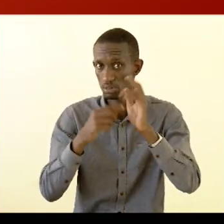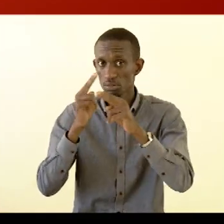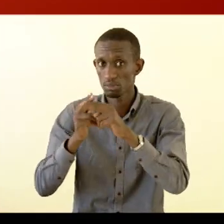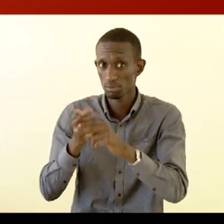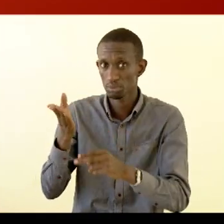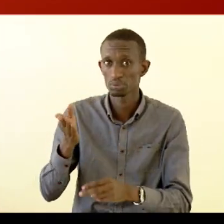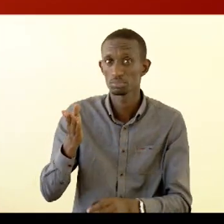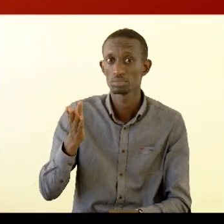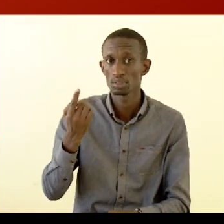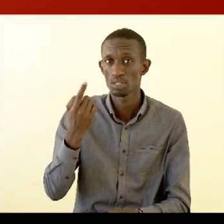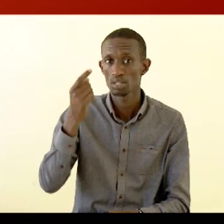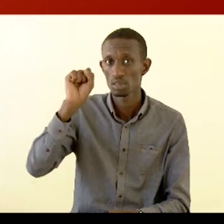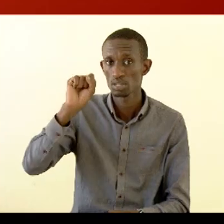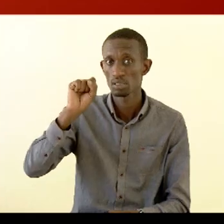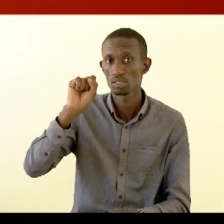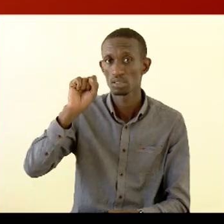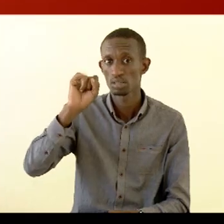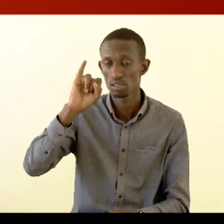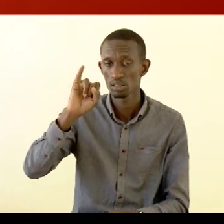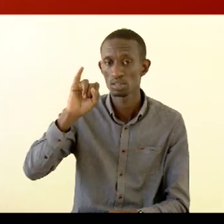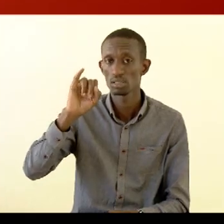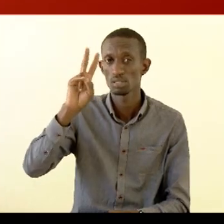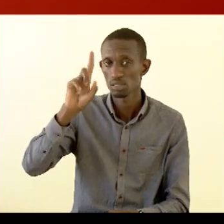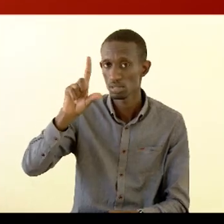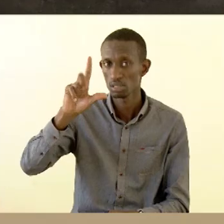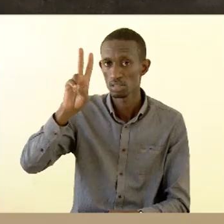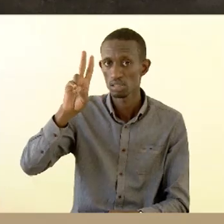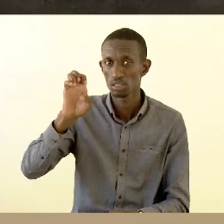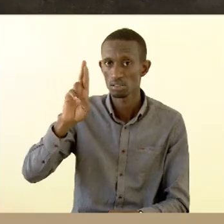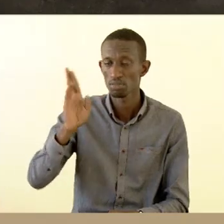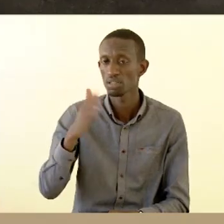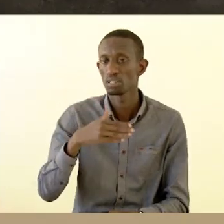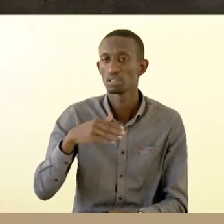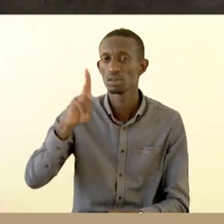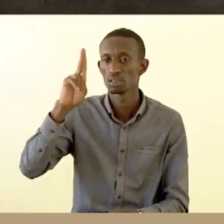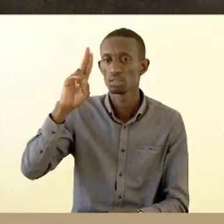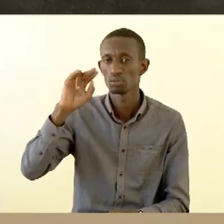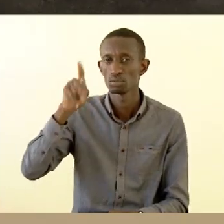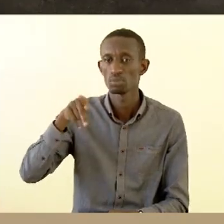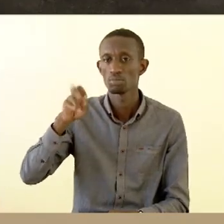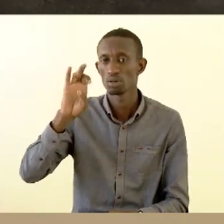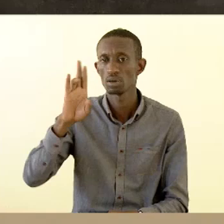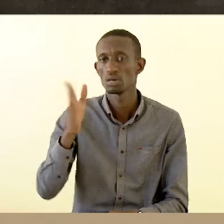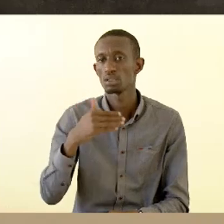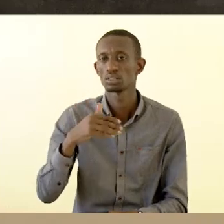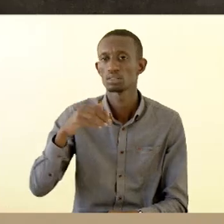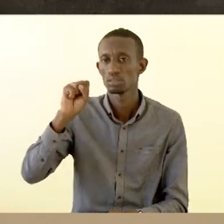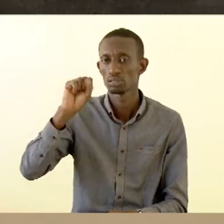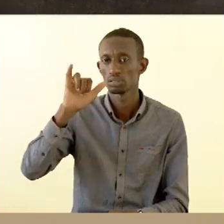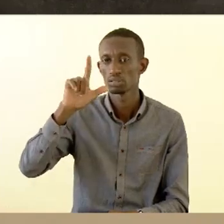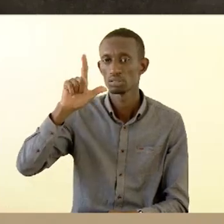silicon. Silver, copper, and silicon. Note them down, please. Those are